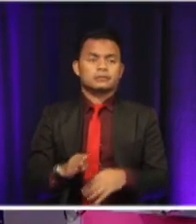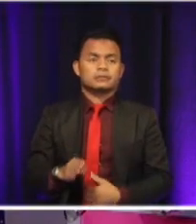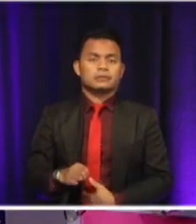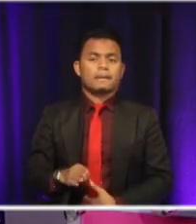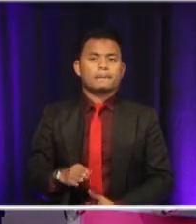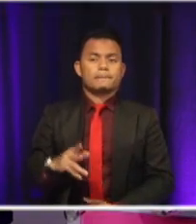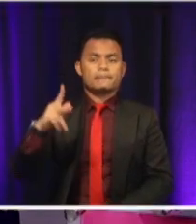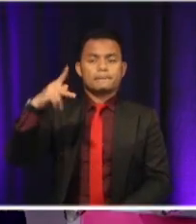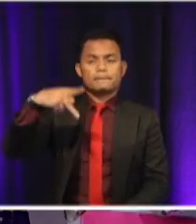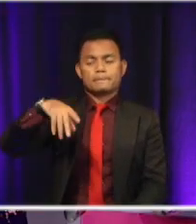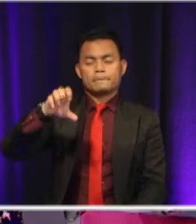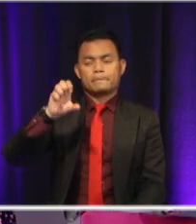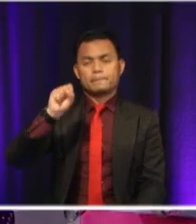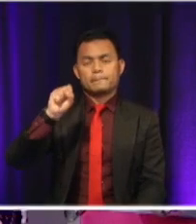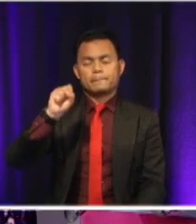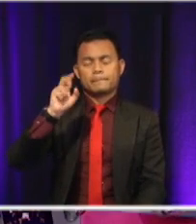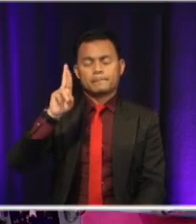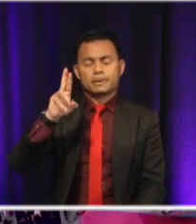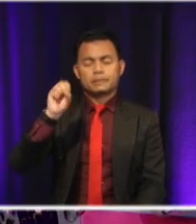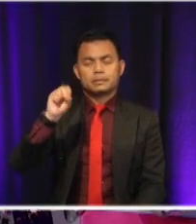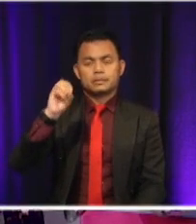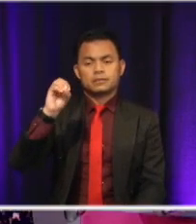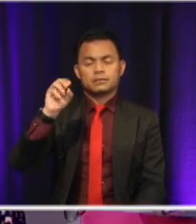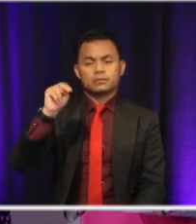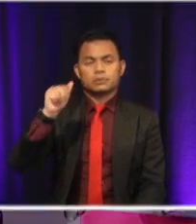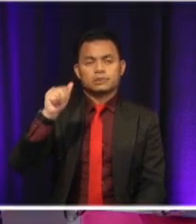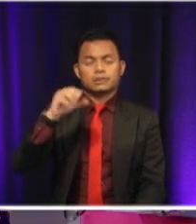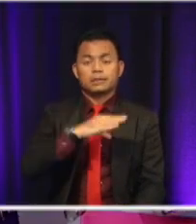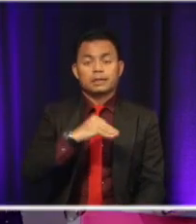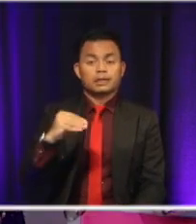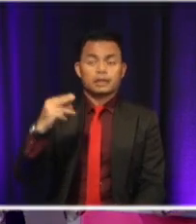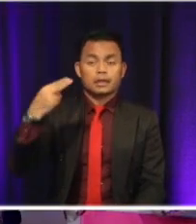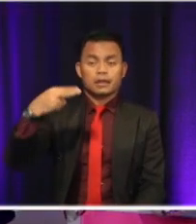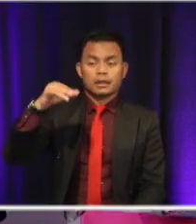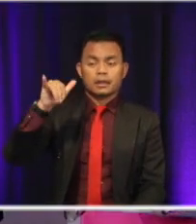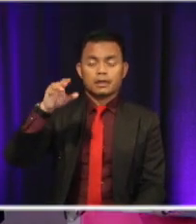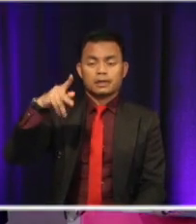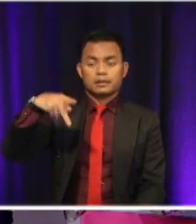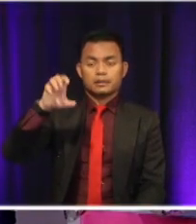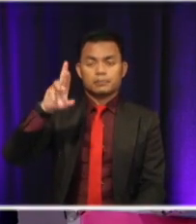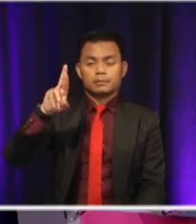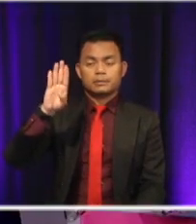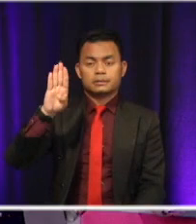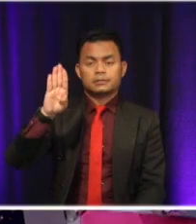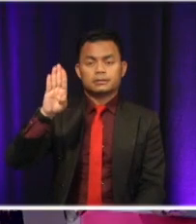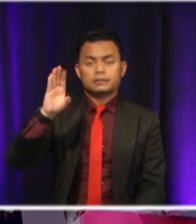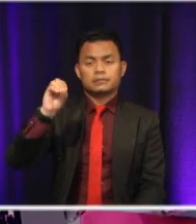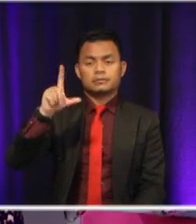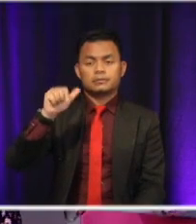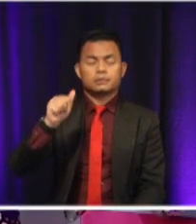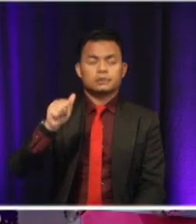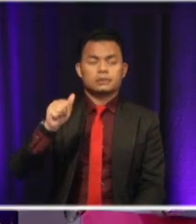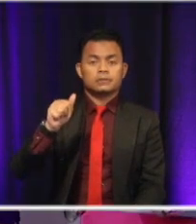personification, through the use of hyperbole, through the use of visual imagery. Whether you